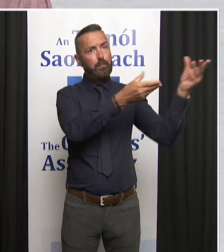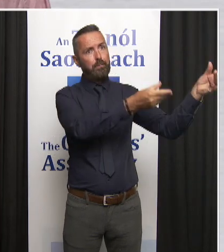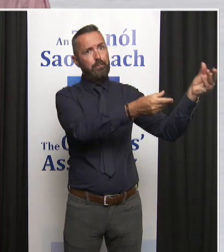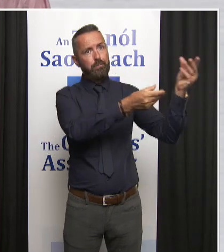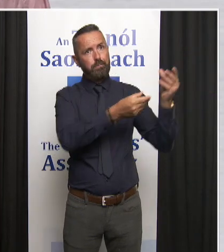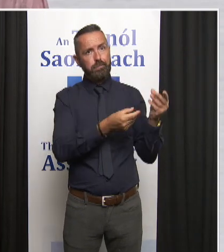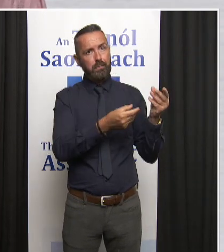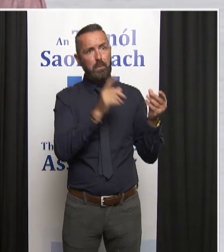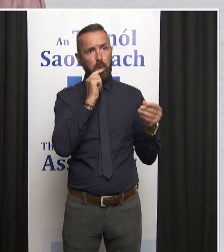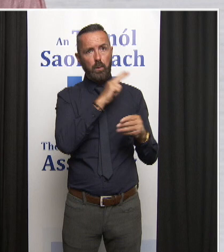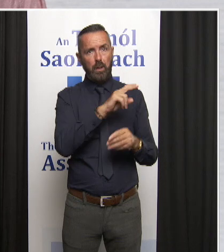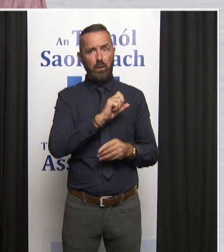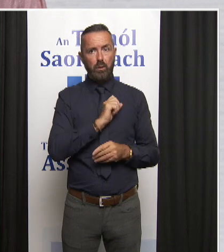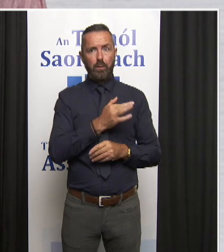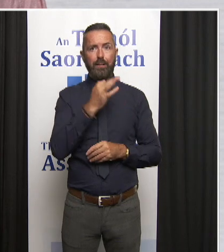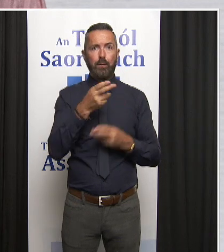at the table regarding that.